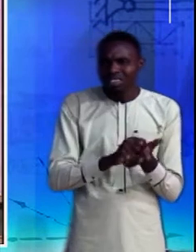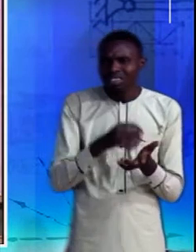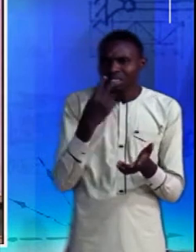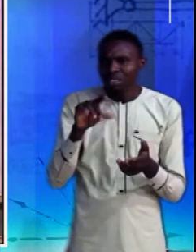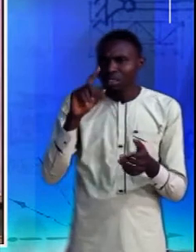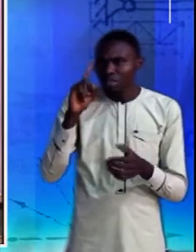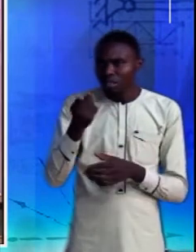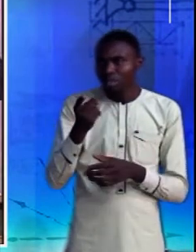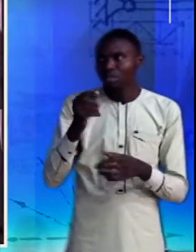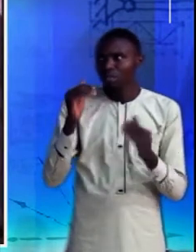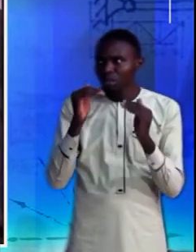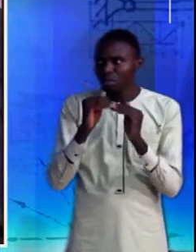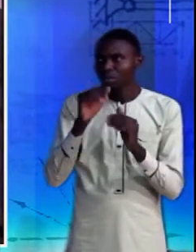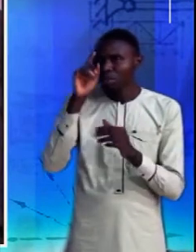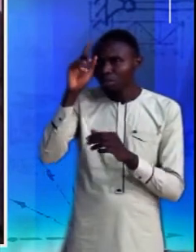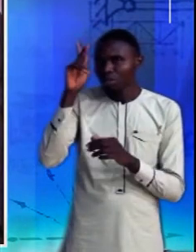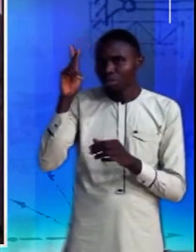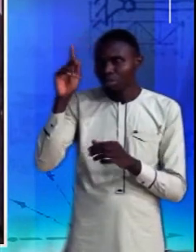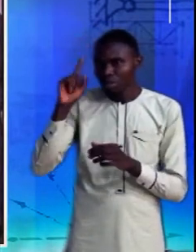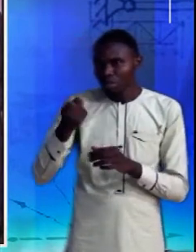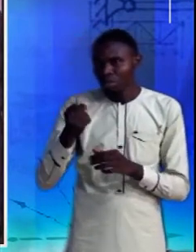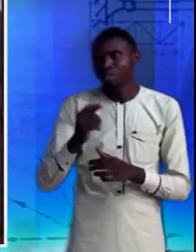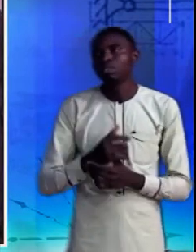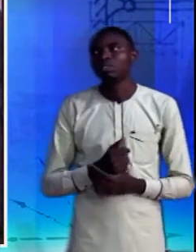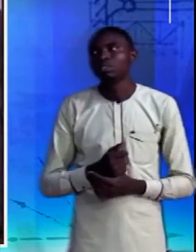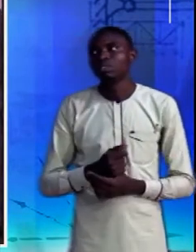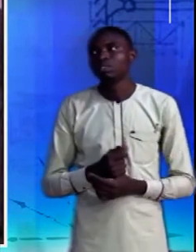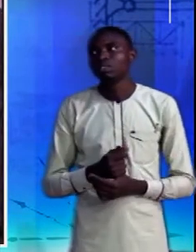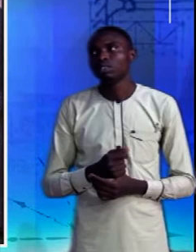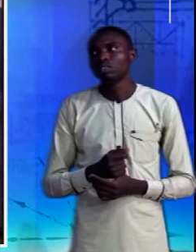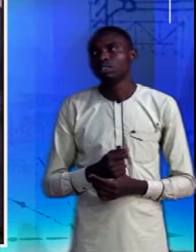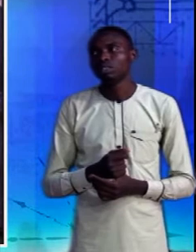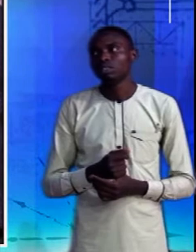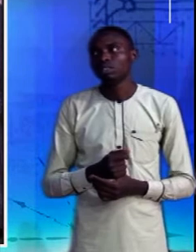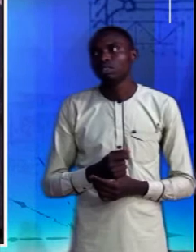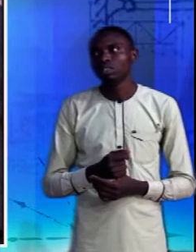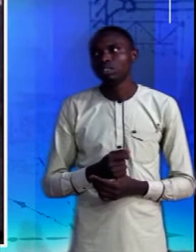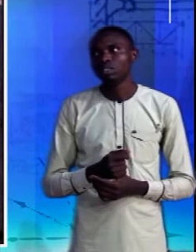weeks make 1 year.